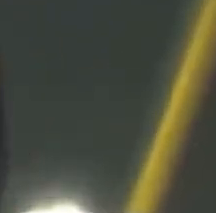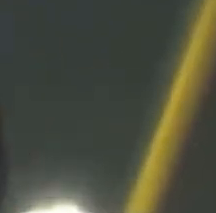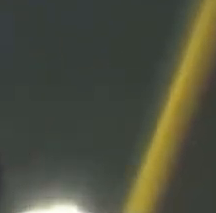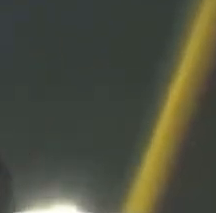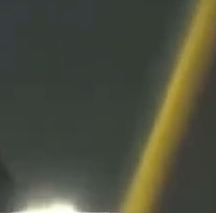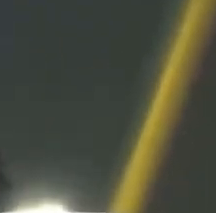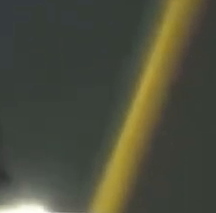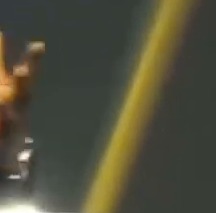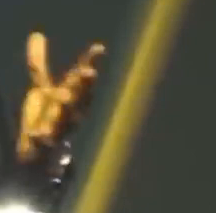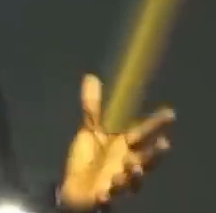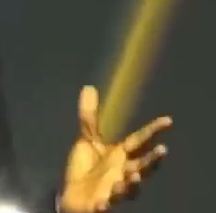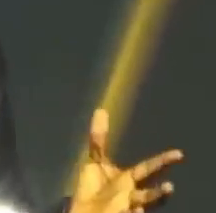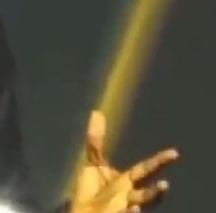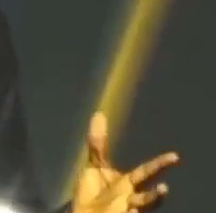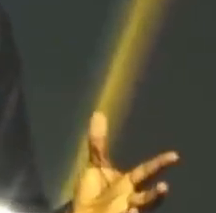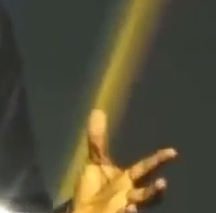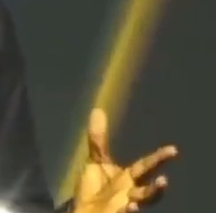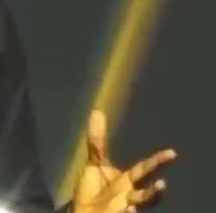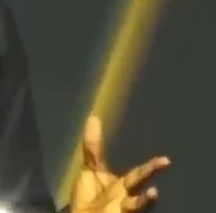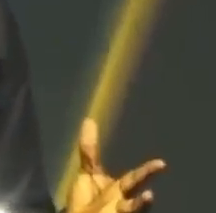many believers who are at a loss